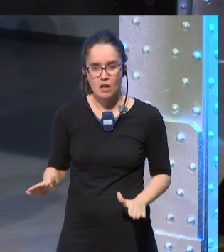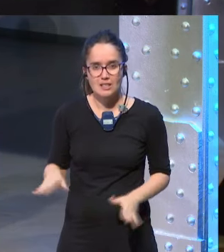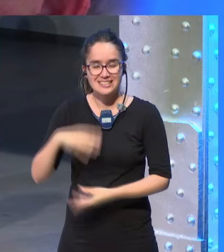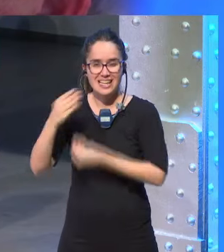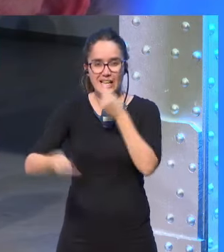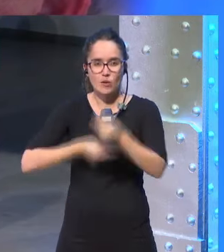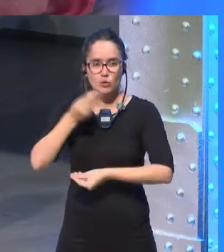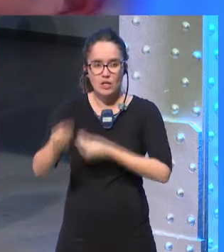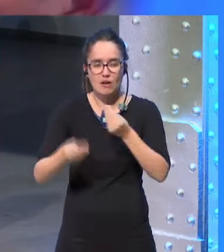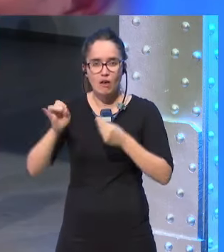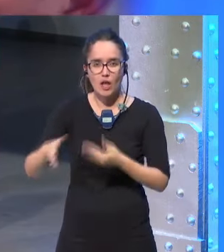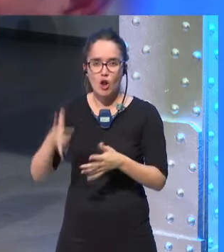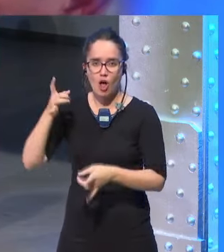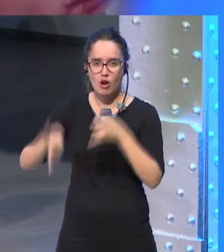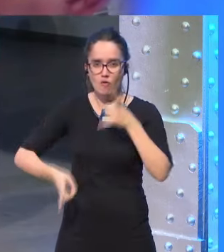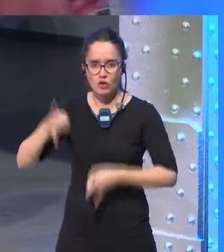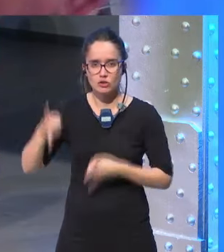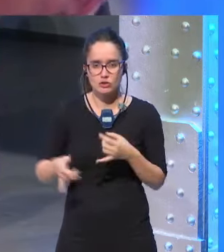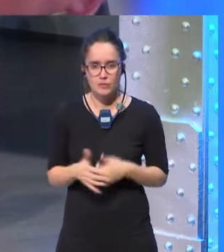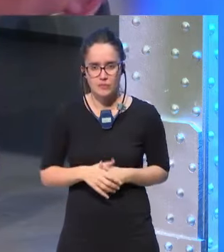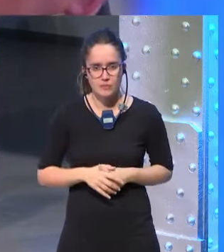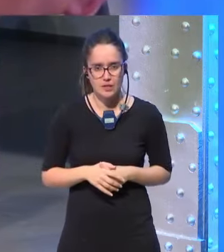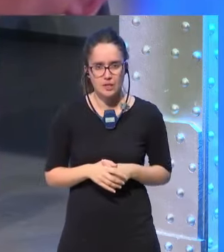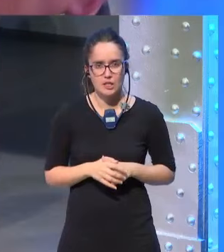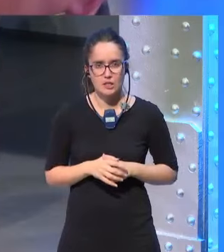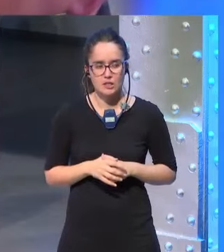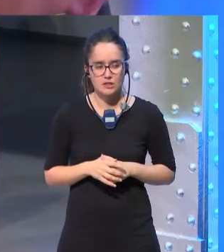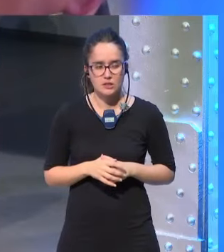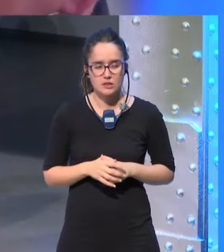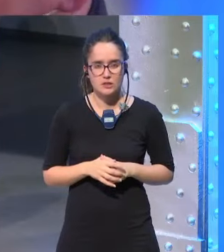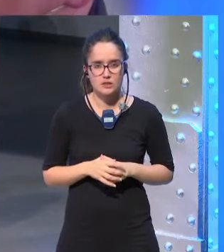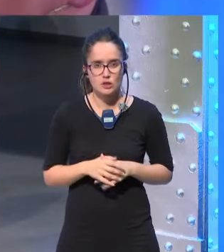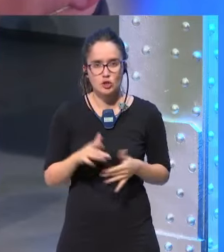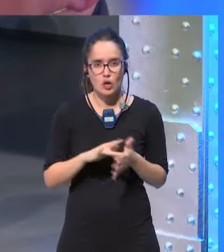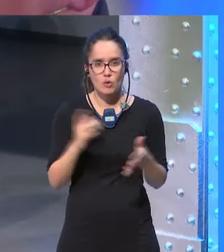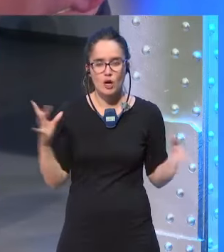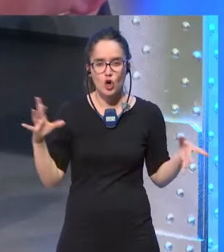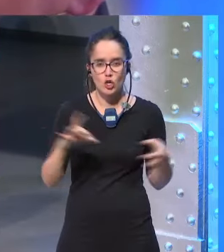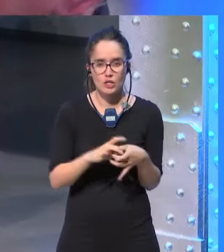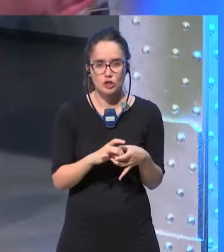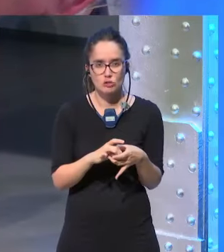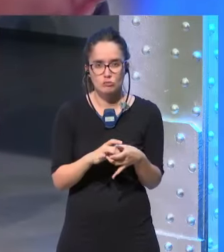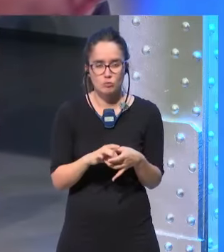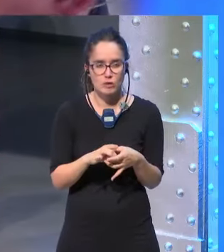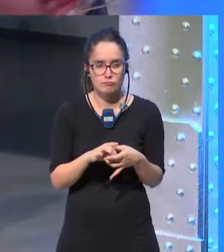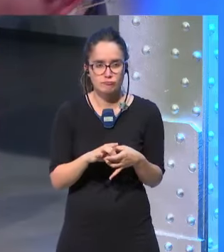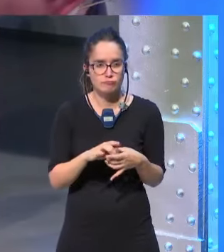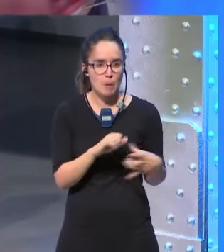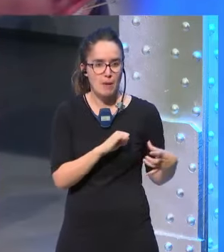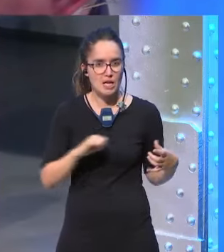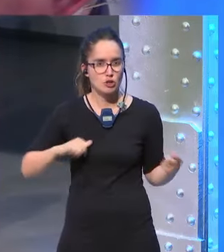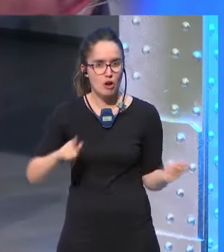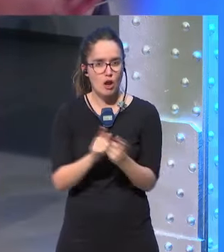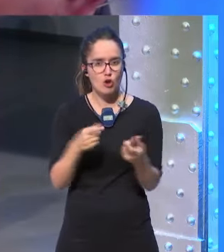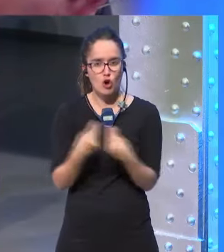robots. And so you very intimately connect to execution through that. And that's a new